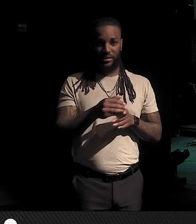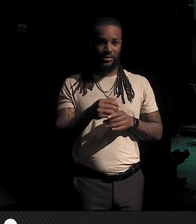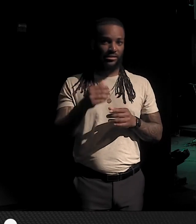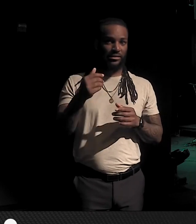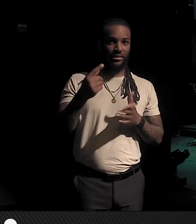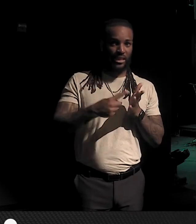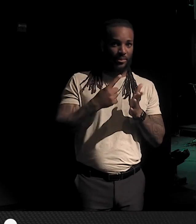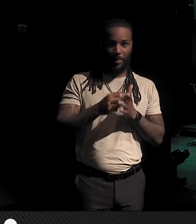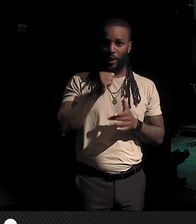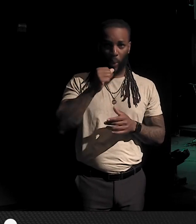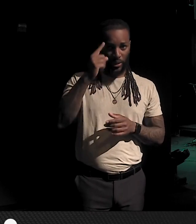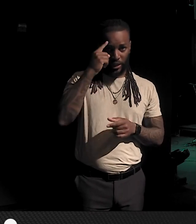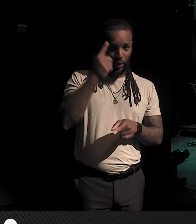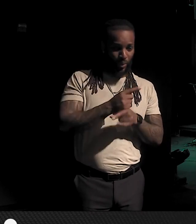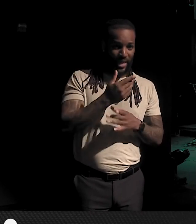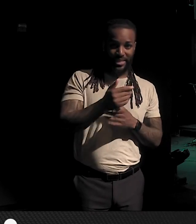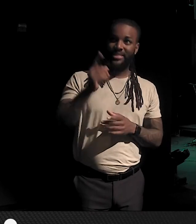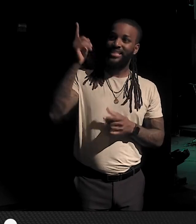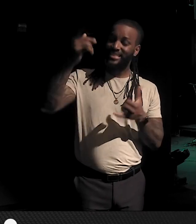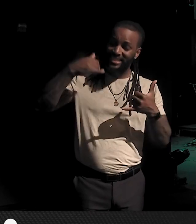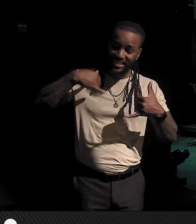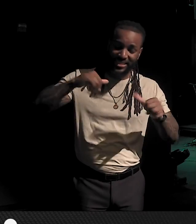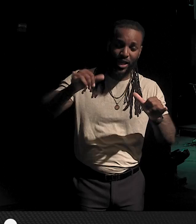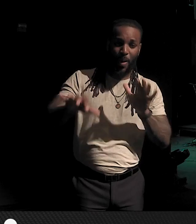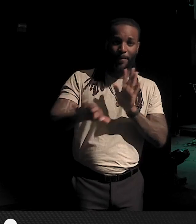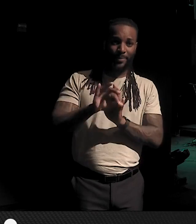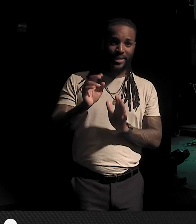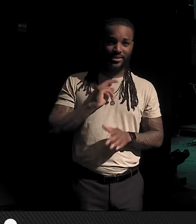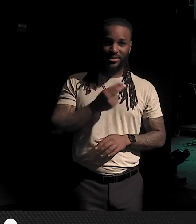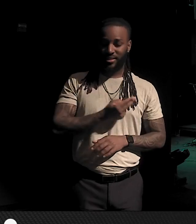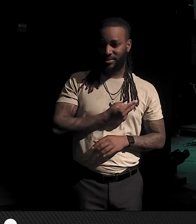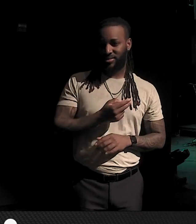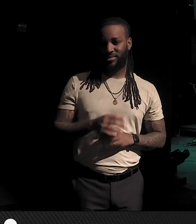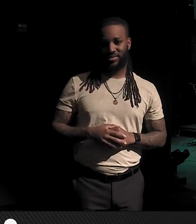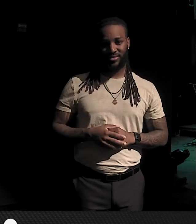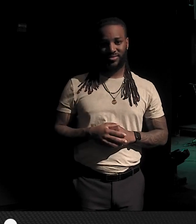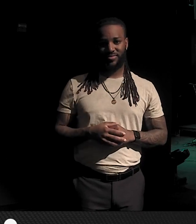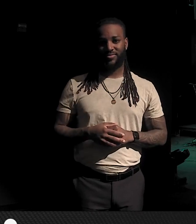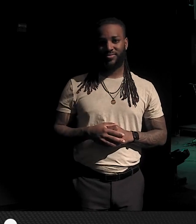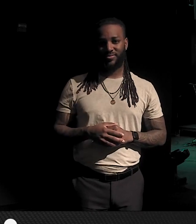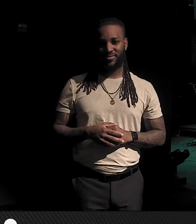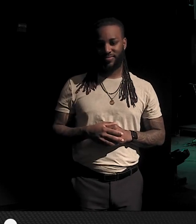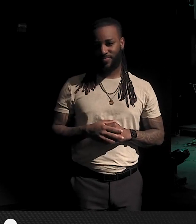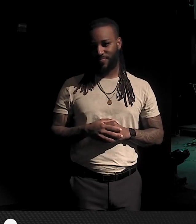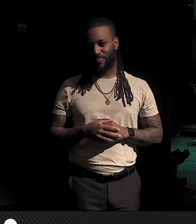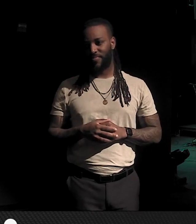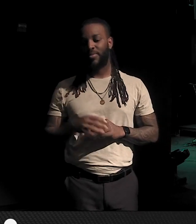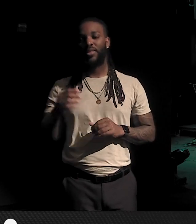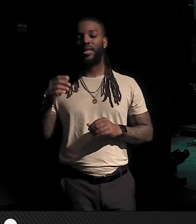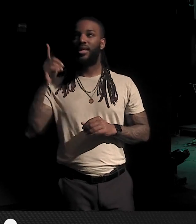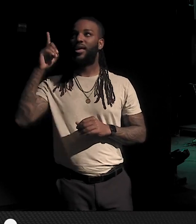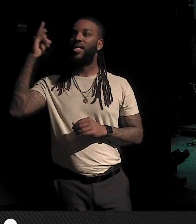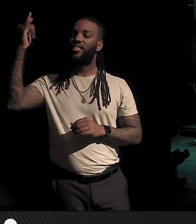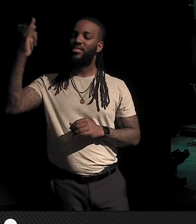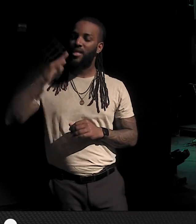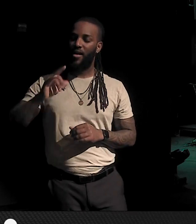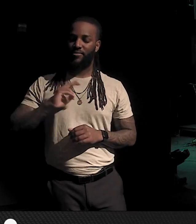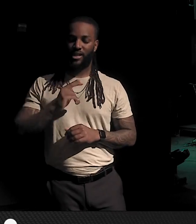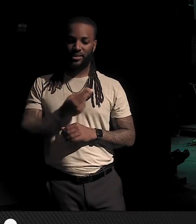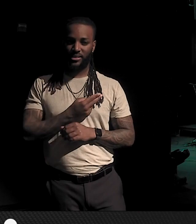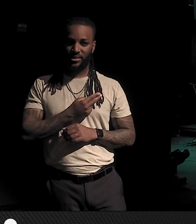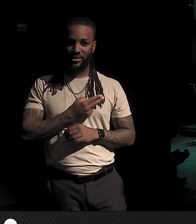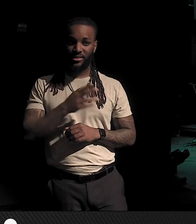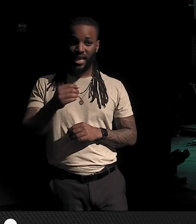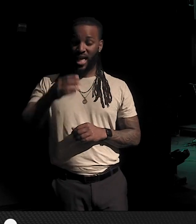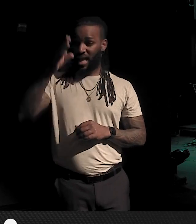right things. Like, he picks us, even despite our unfaithfulness. He loves us.